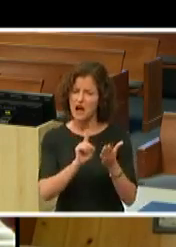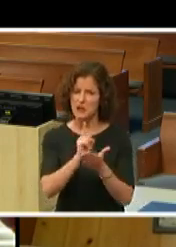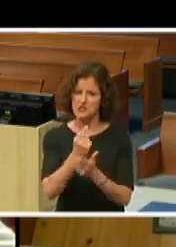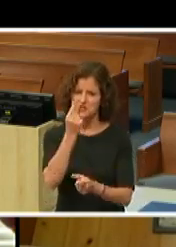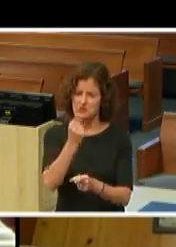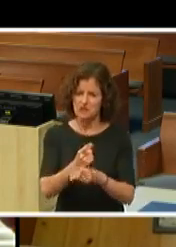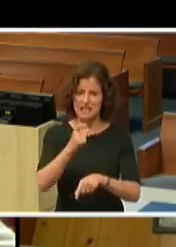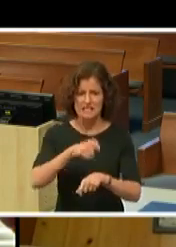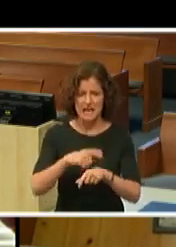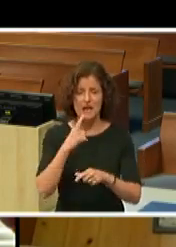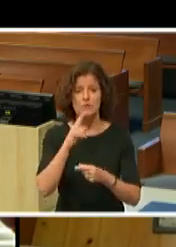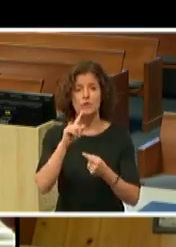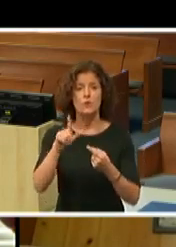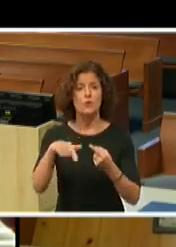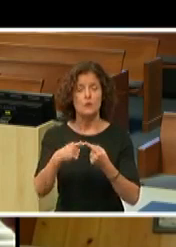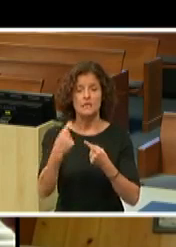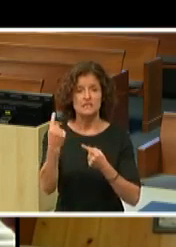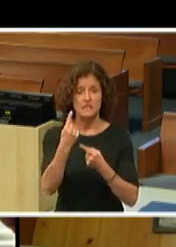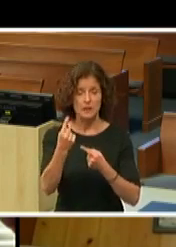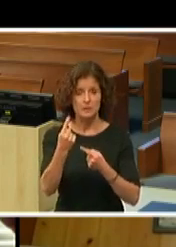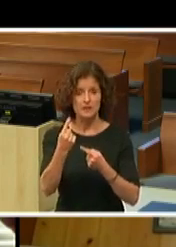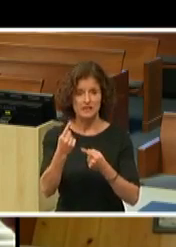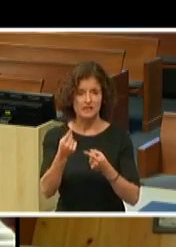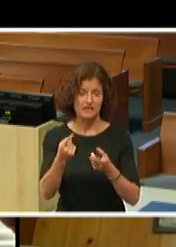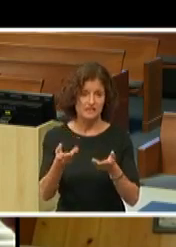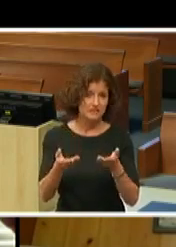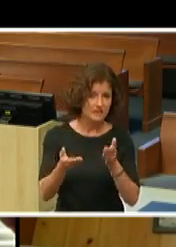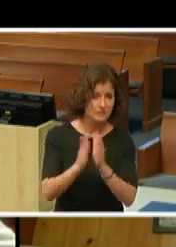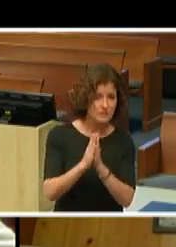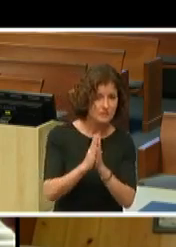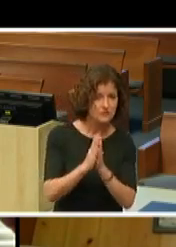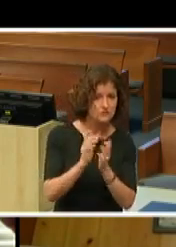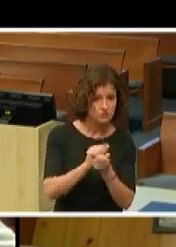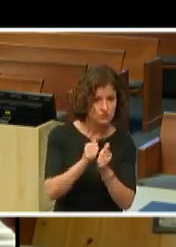turnaround time for when somebody appeals, and then they'll hear from us. Okay.